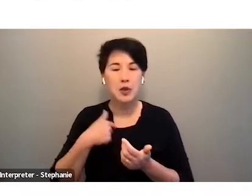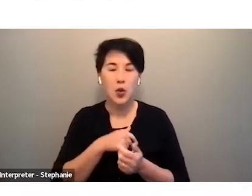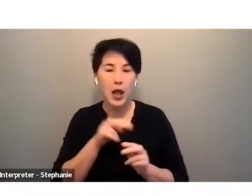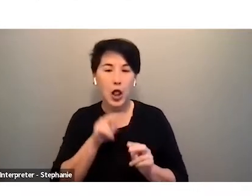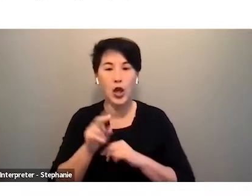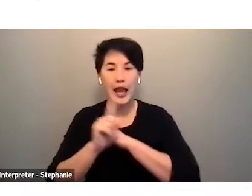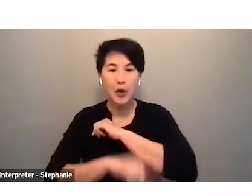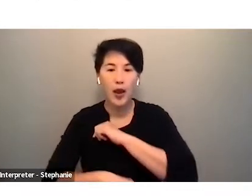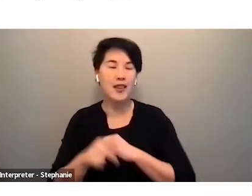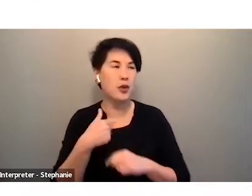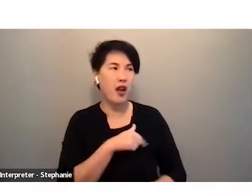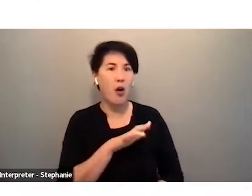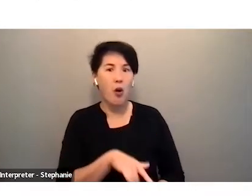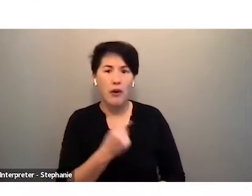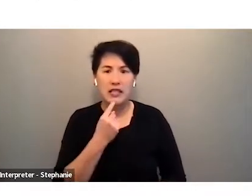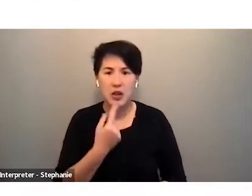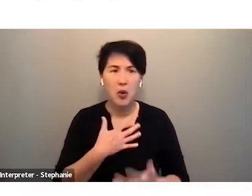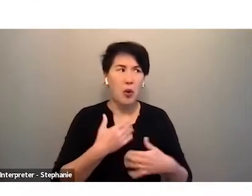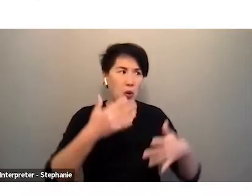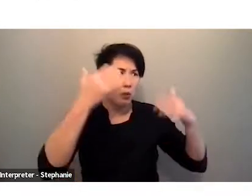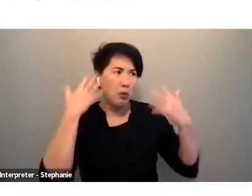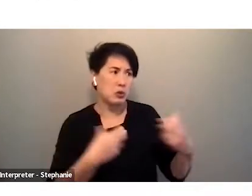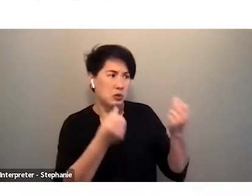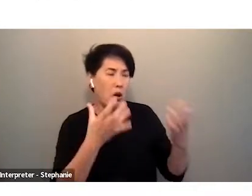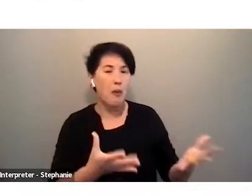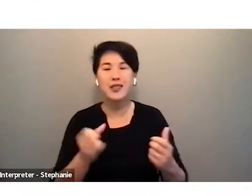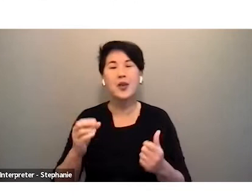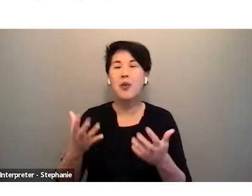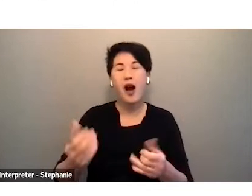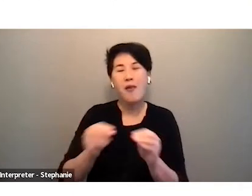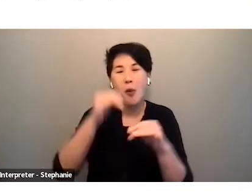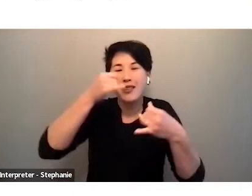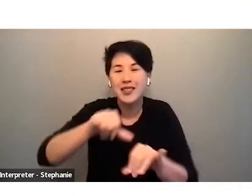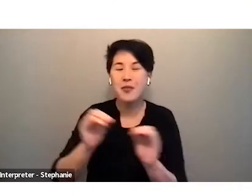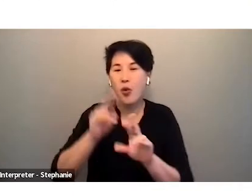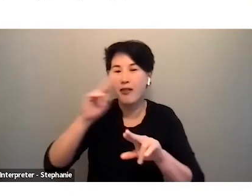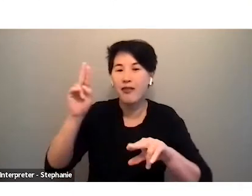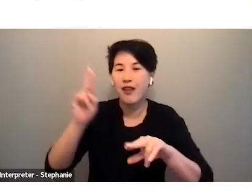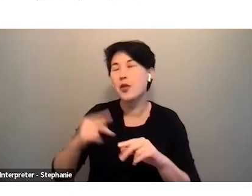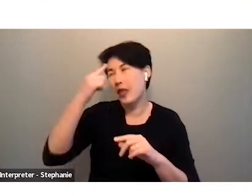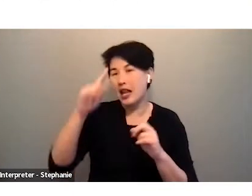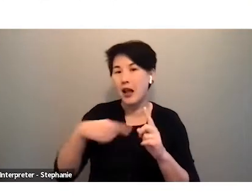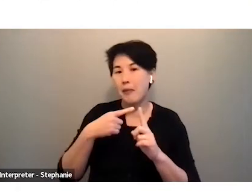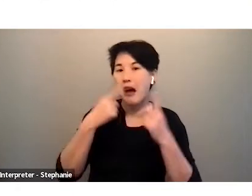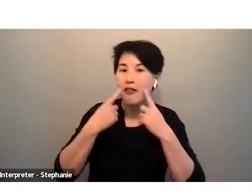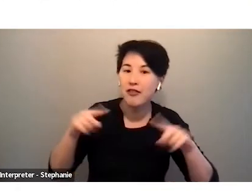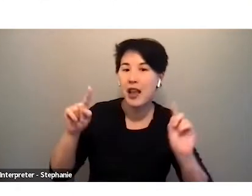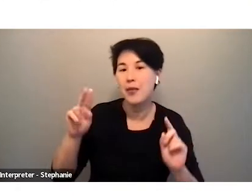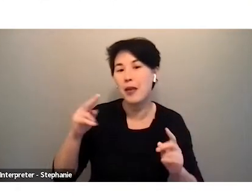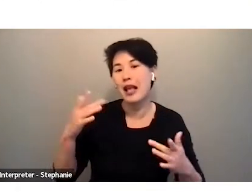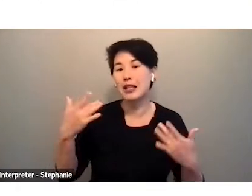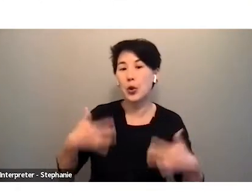and overwhelming. So for form inspiration, we really were thinking about just like famous nudes and female artists